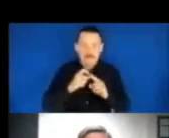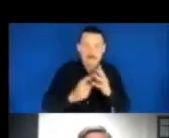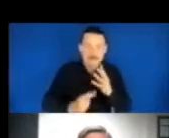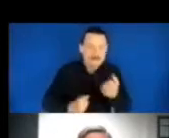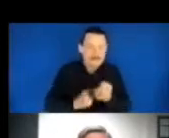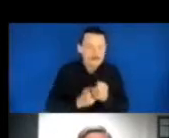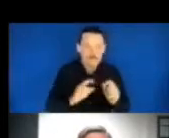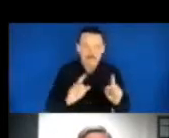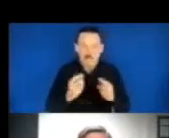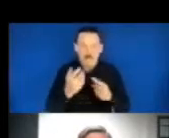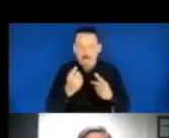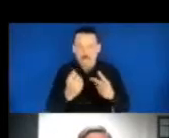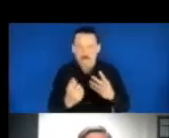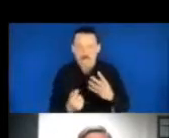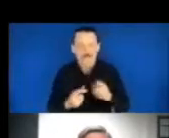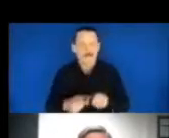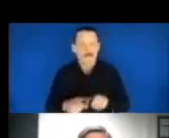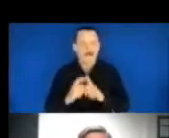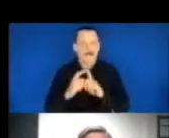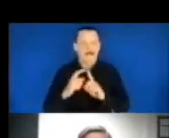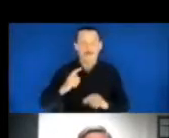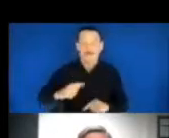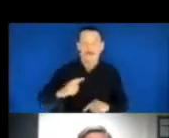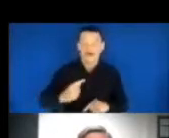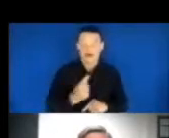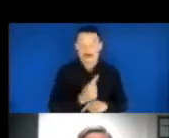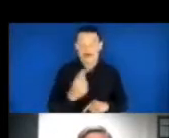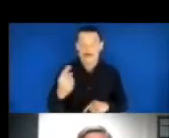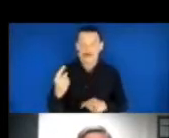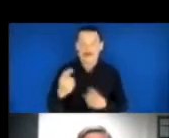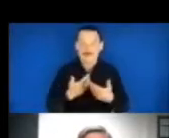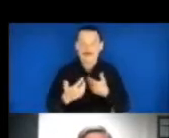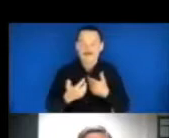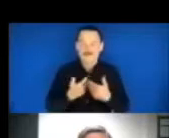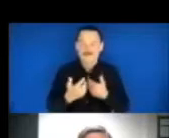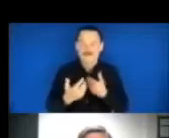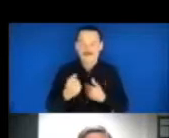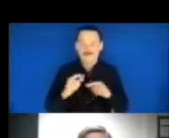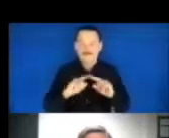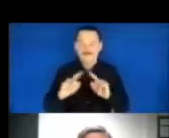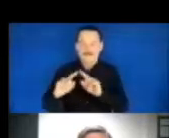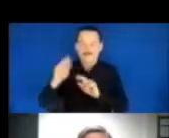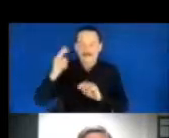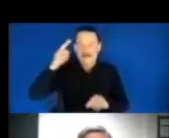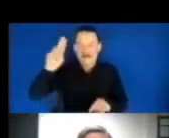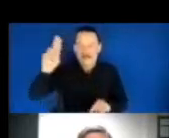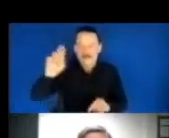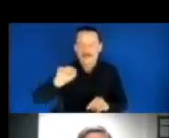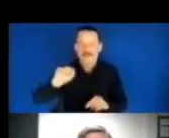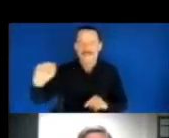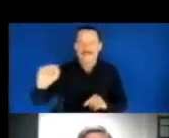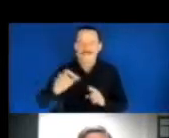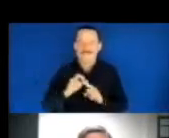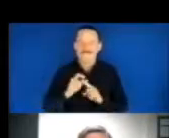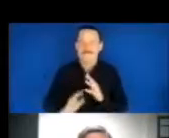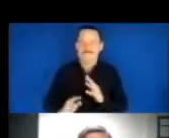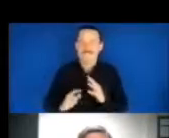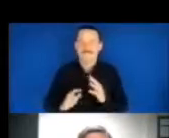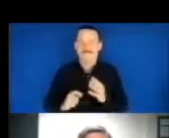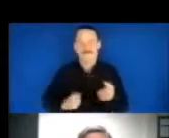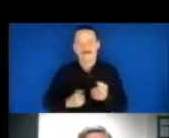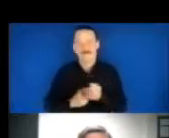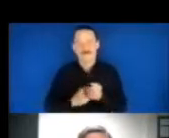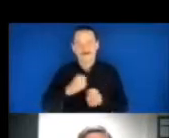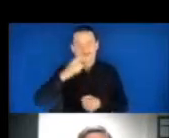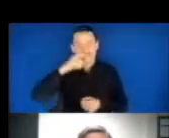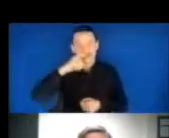that's because each university uses a different name for these, and I've listed a few on the slides there. So you can see that there